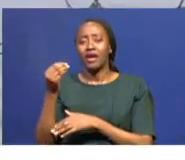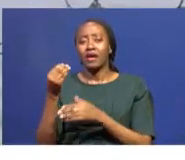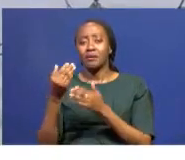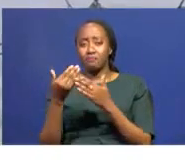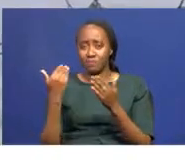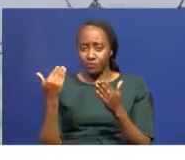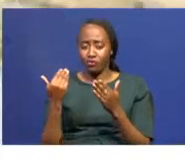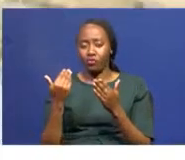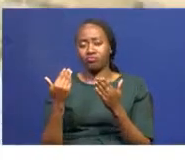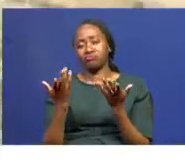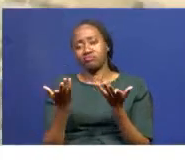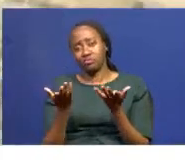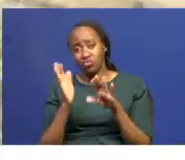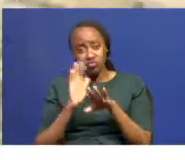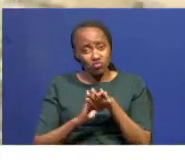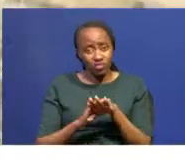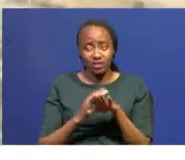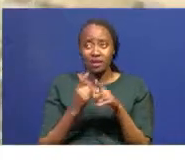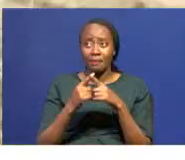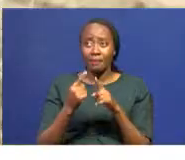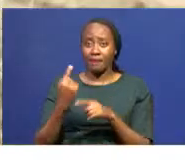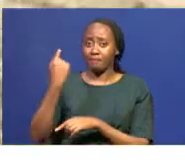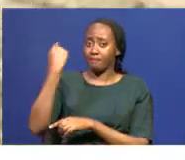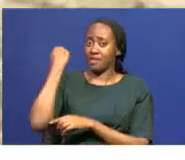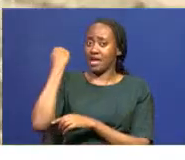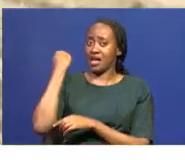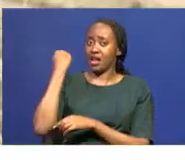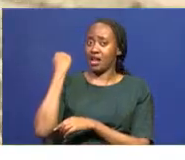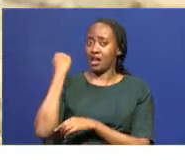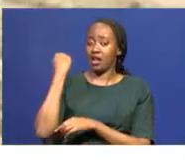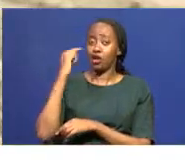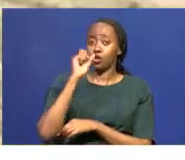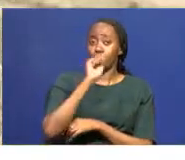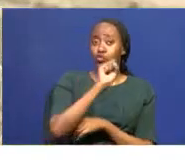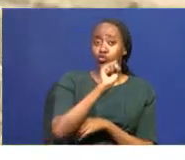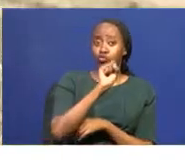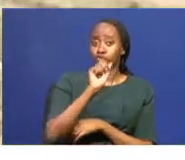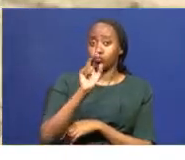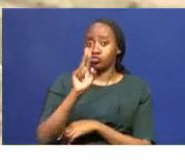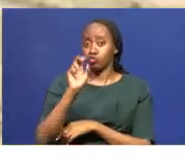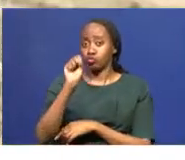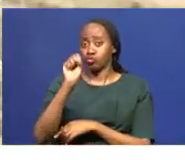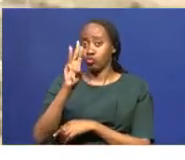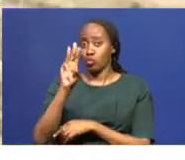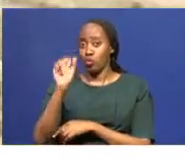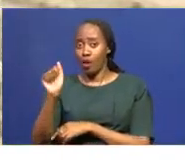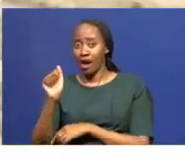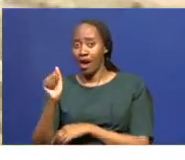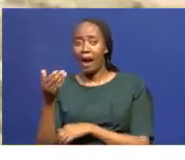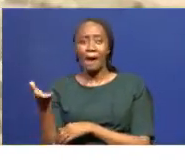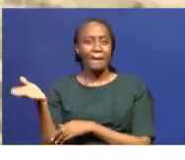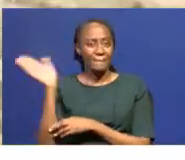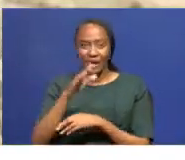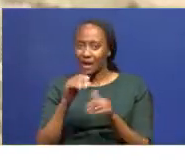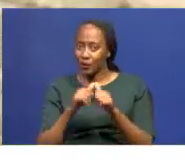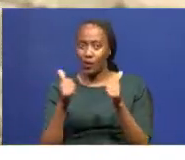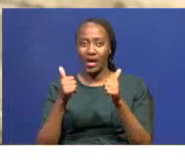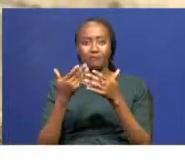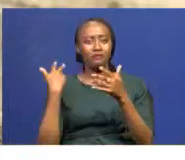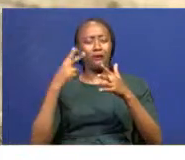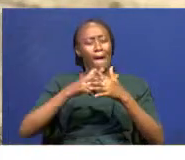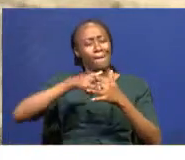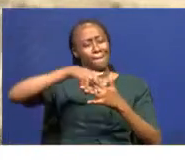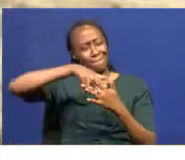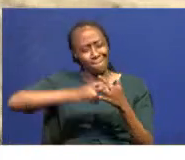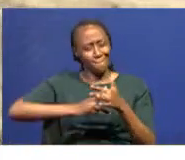grid's reliability. Behind me is the Loiyangalani-Suswa transmission line, now fully restored after months of repair.